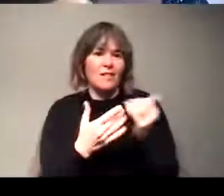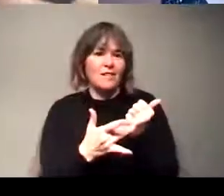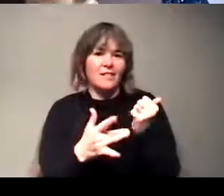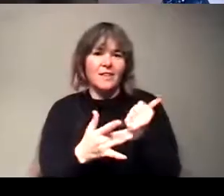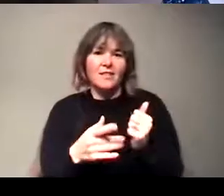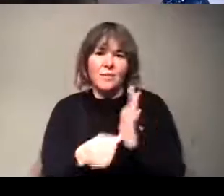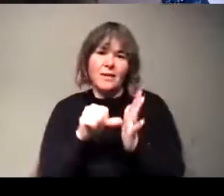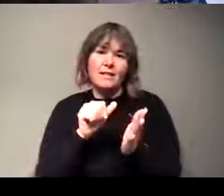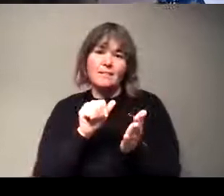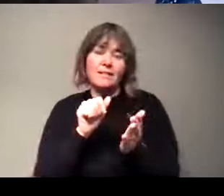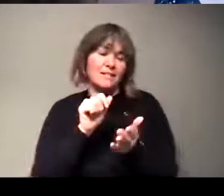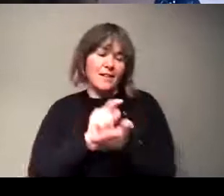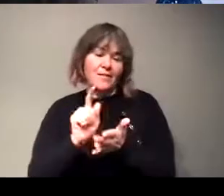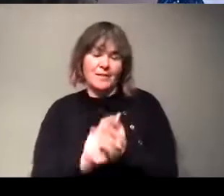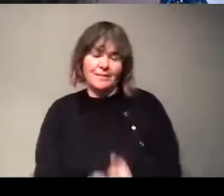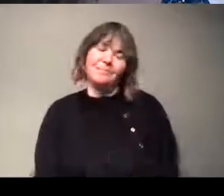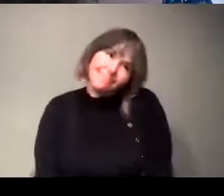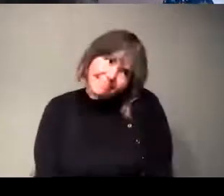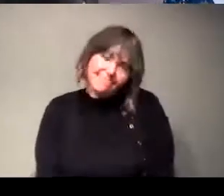impress me every single time we do one of these sessions.